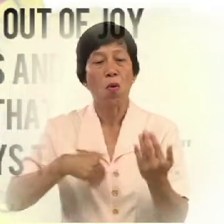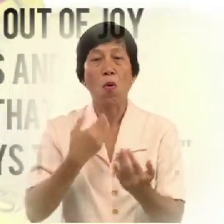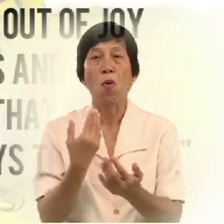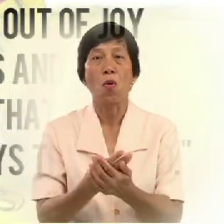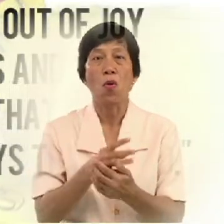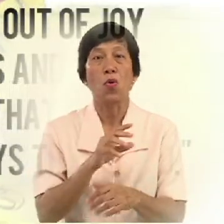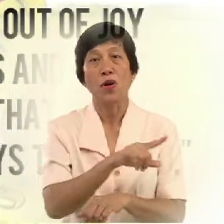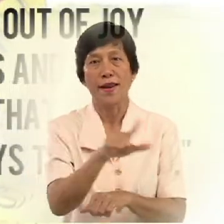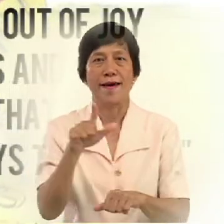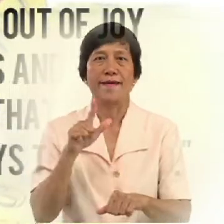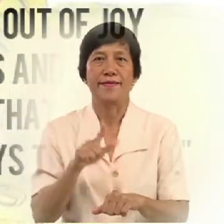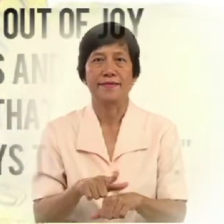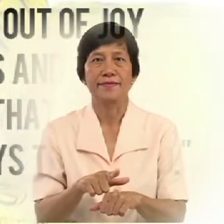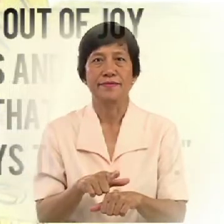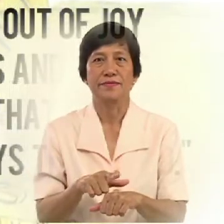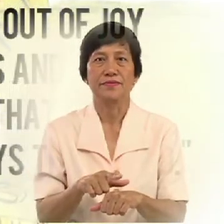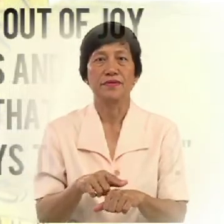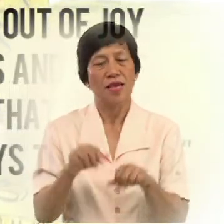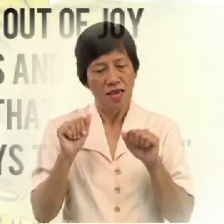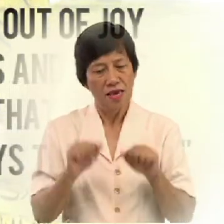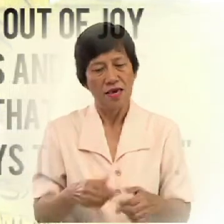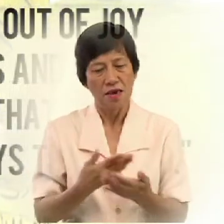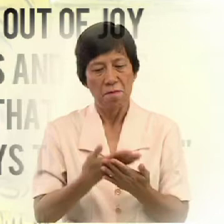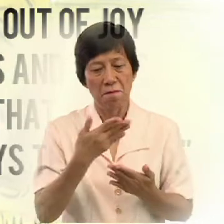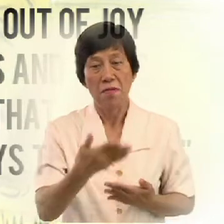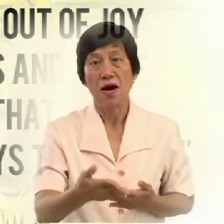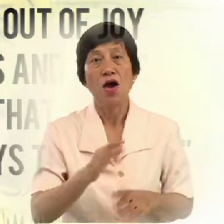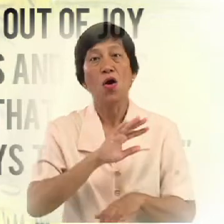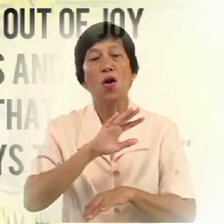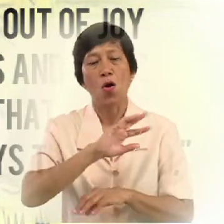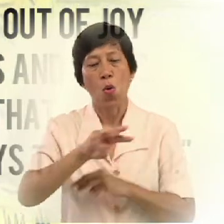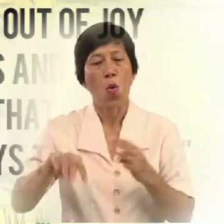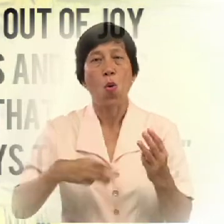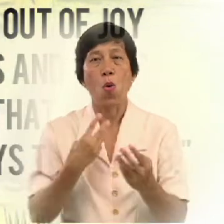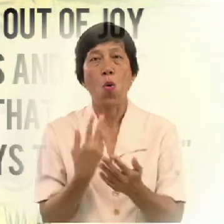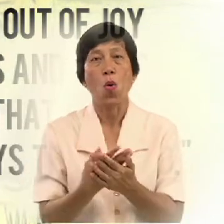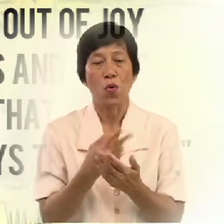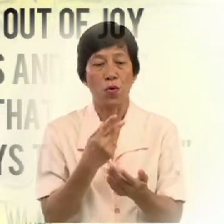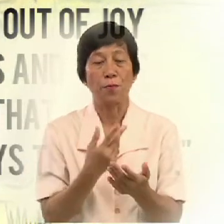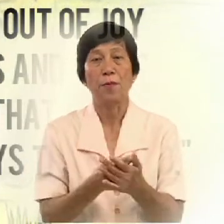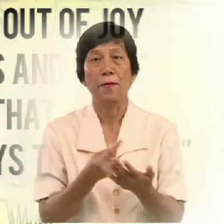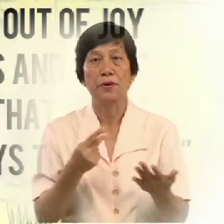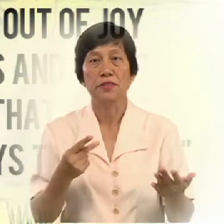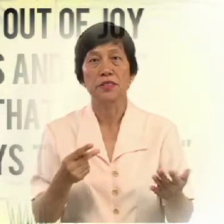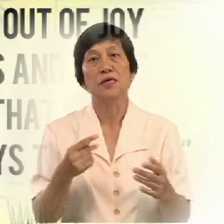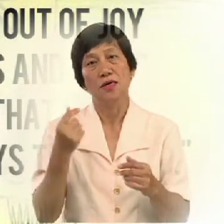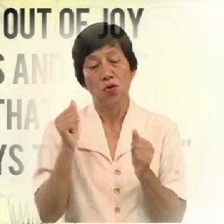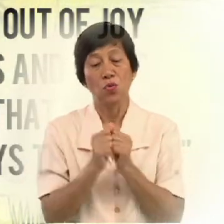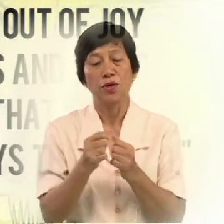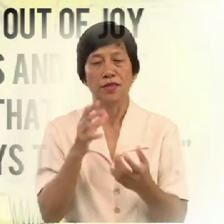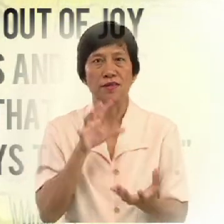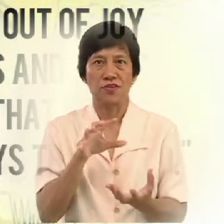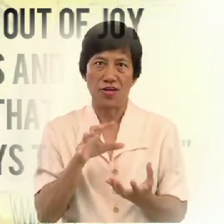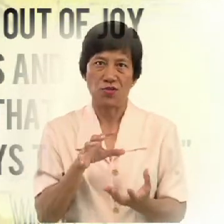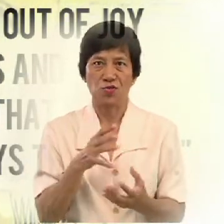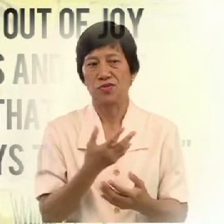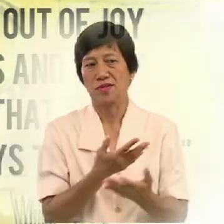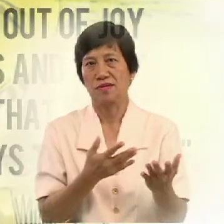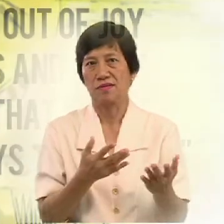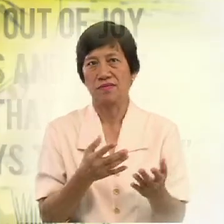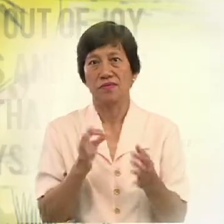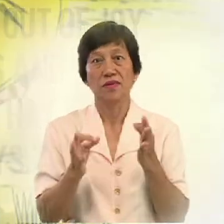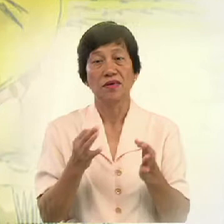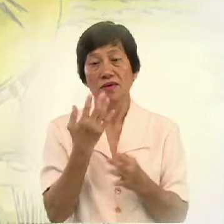buy the whole land. He could buy the whole property with the treasure there.